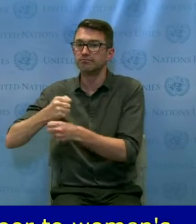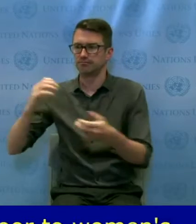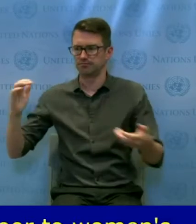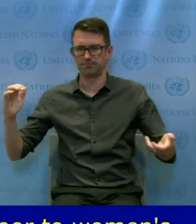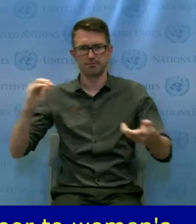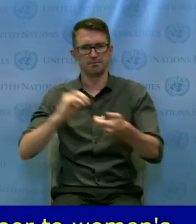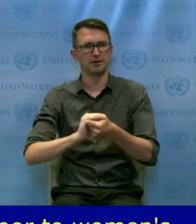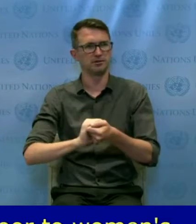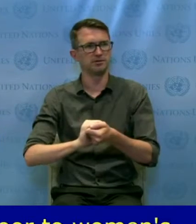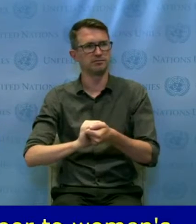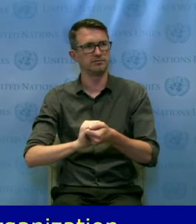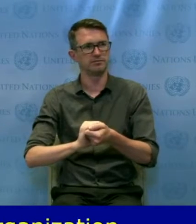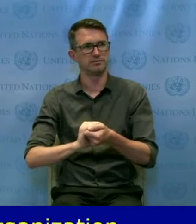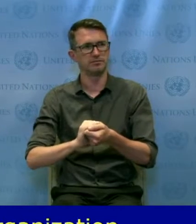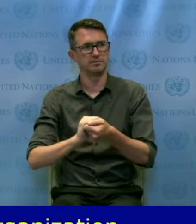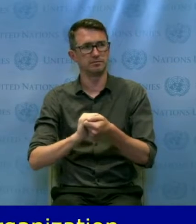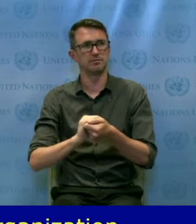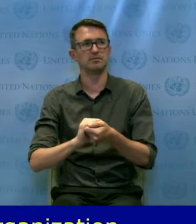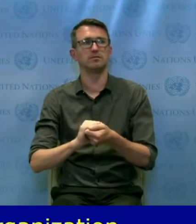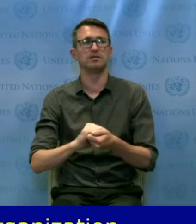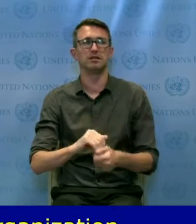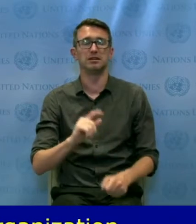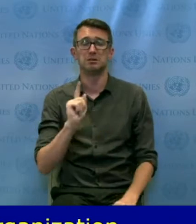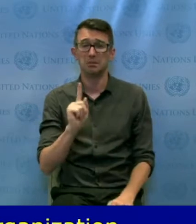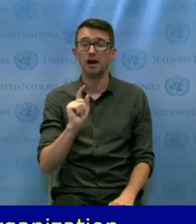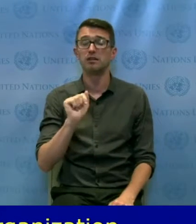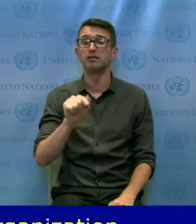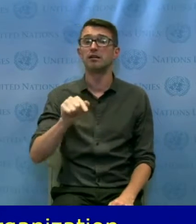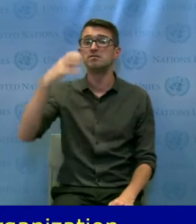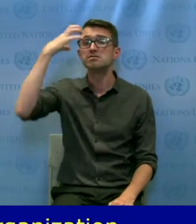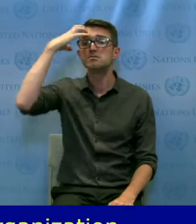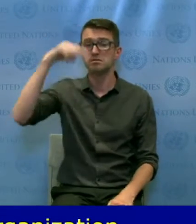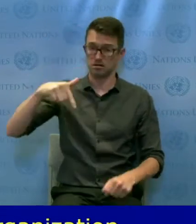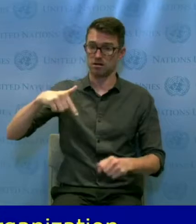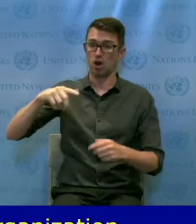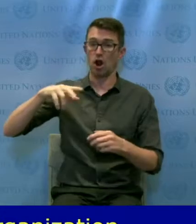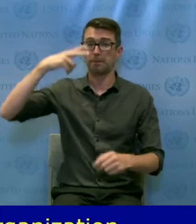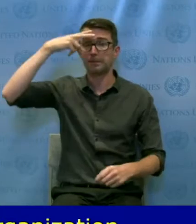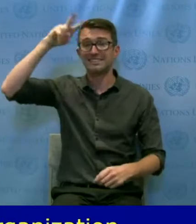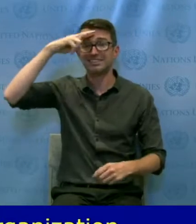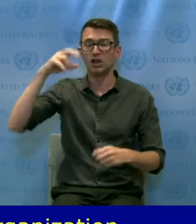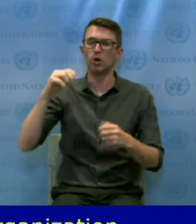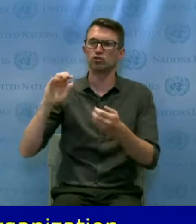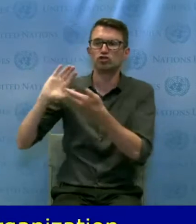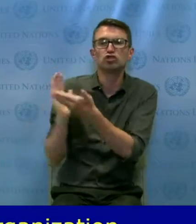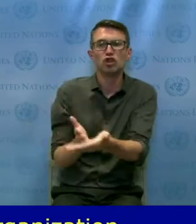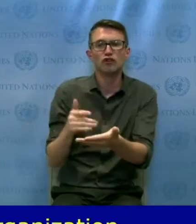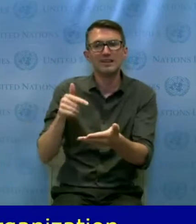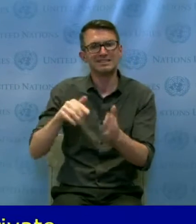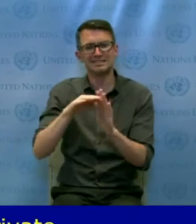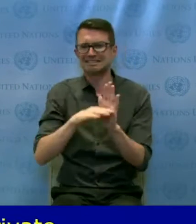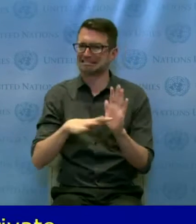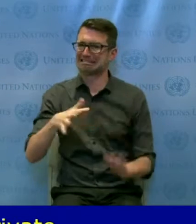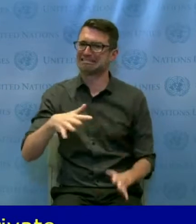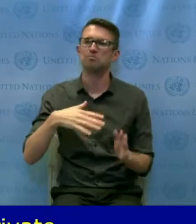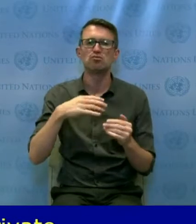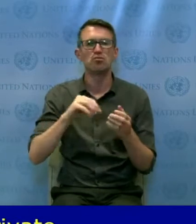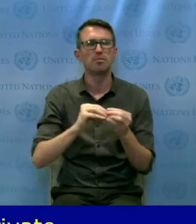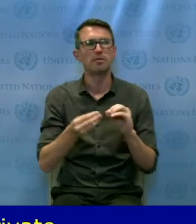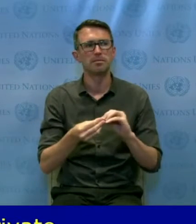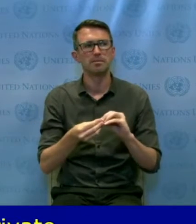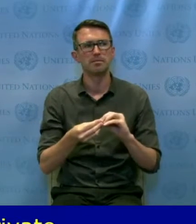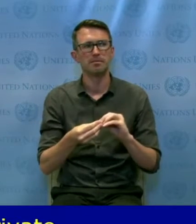service provision nor access to the most for the most vulnerable societies, and they tend to prioritize profit over democratic